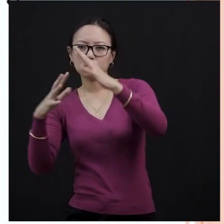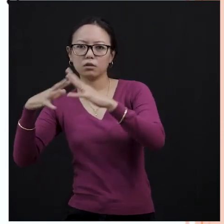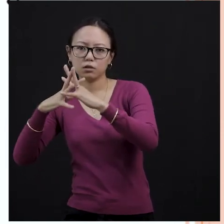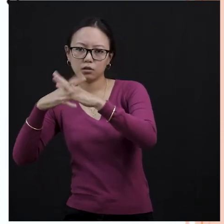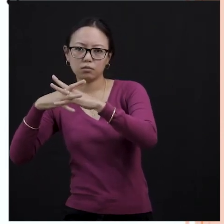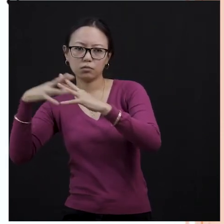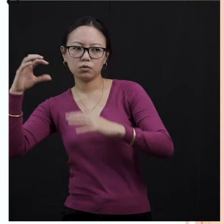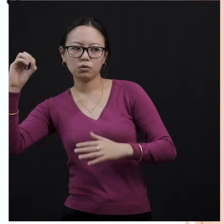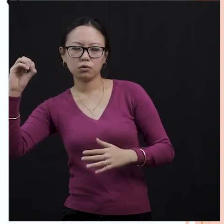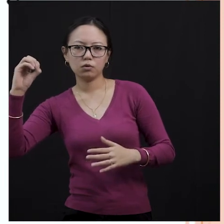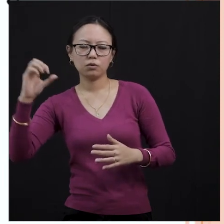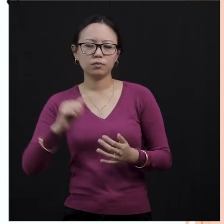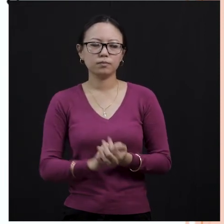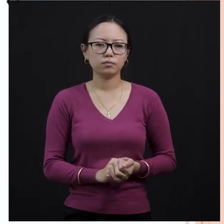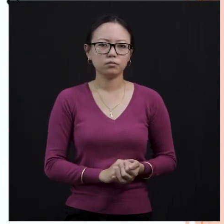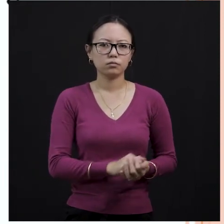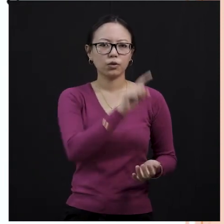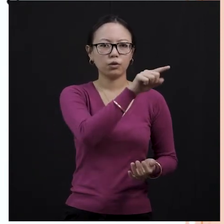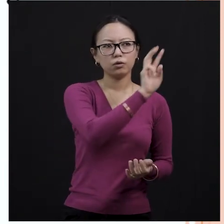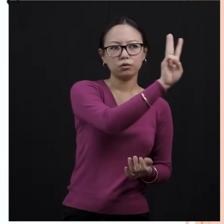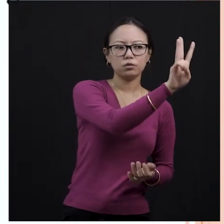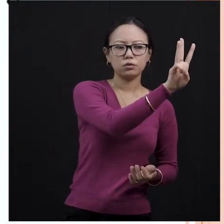for 3,